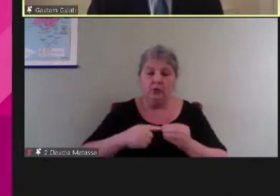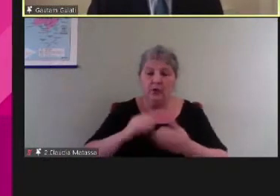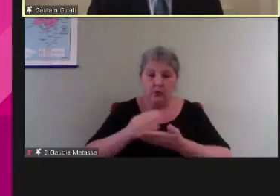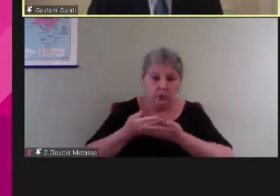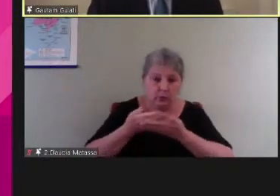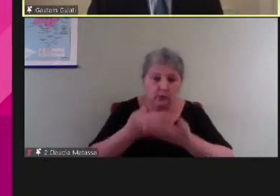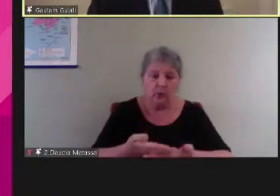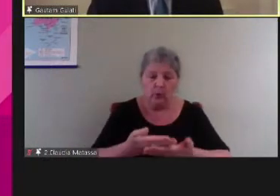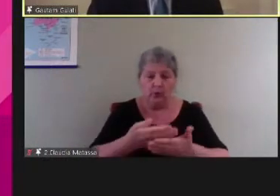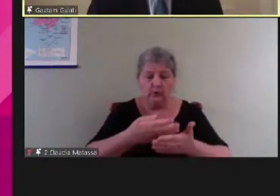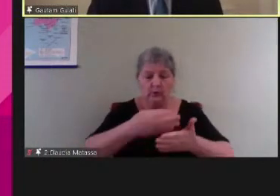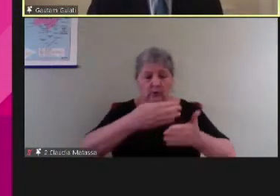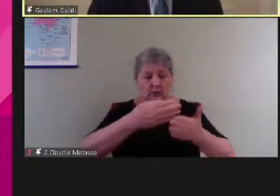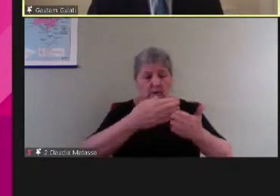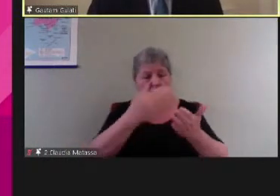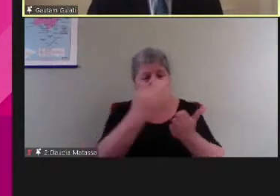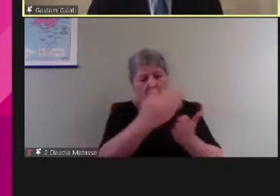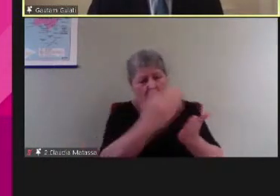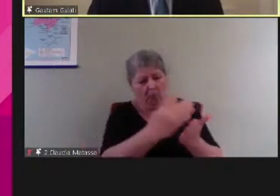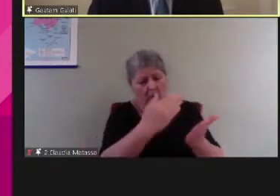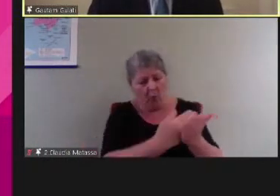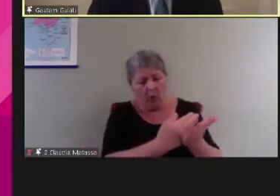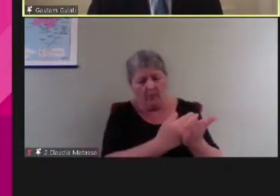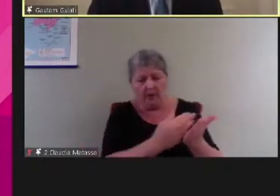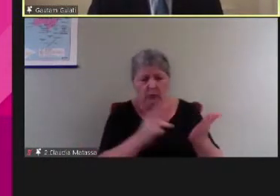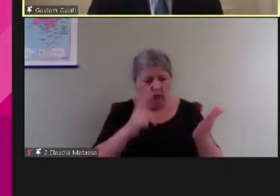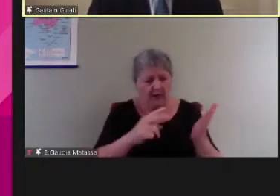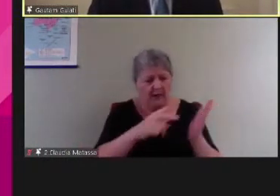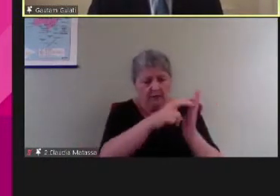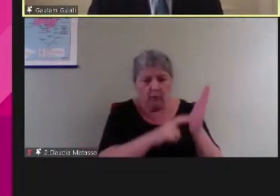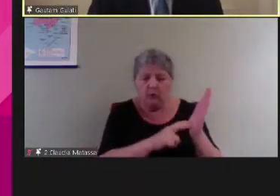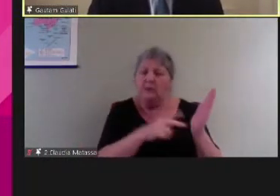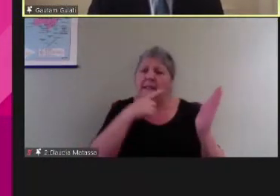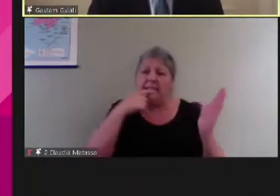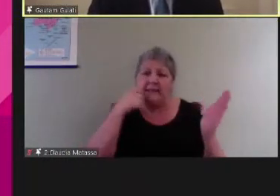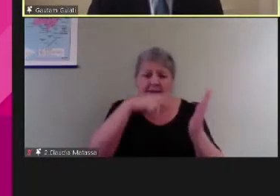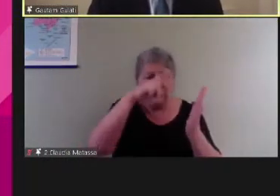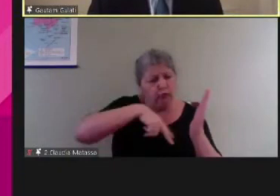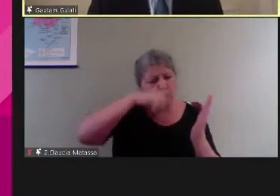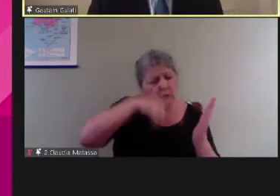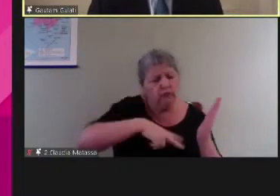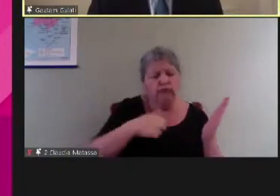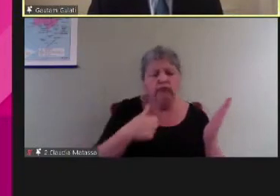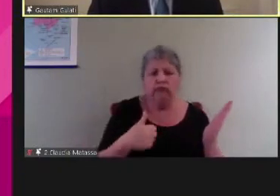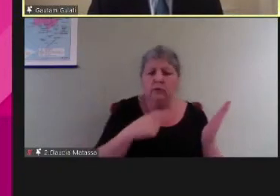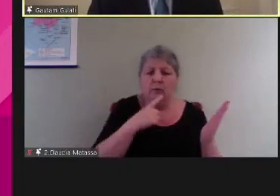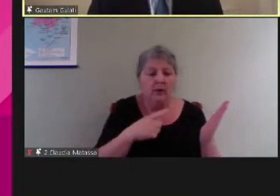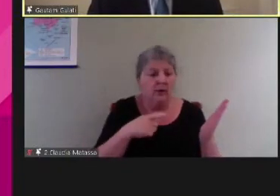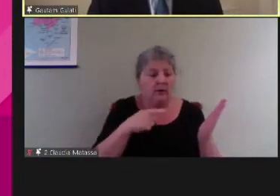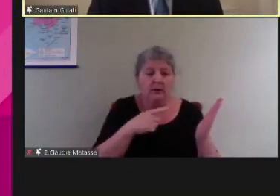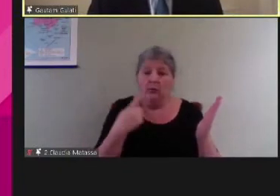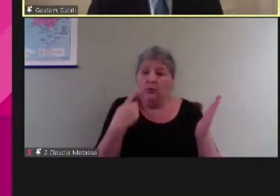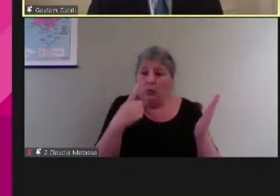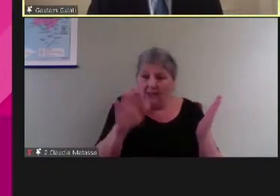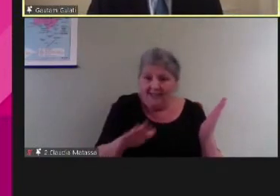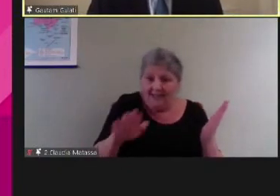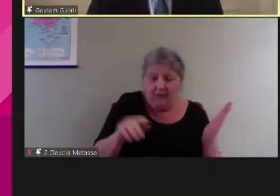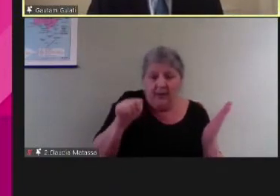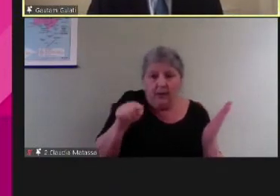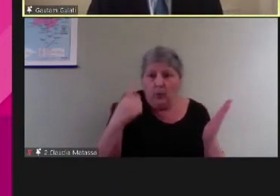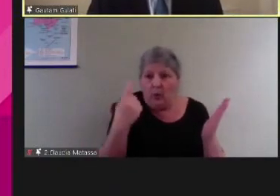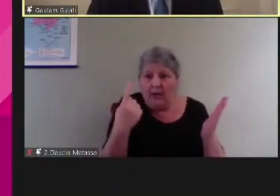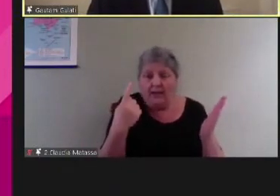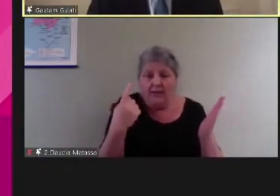a format of a notice of rights in a type of easy read format. But this was one jurisdiction, and you